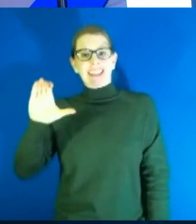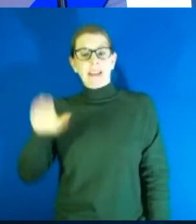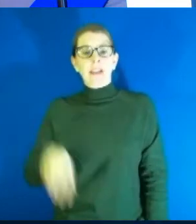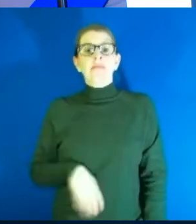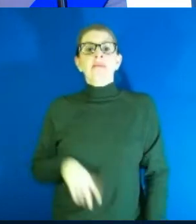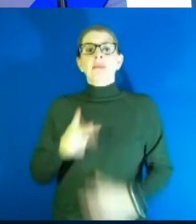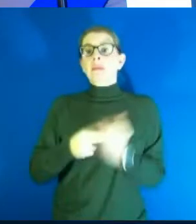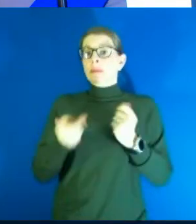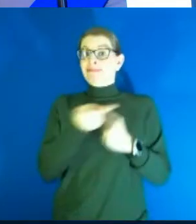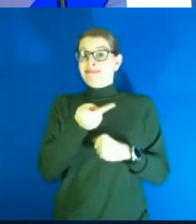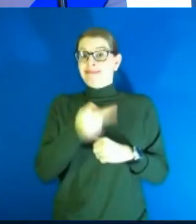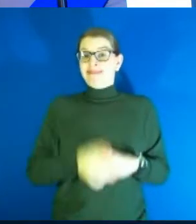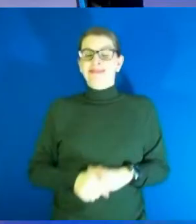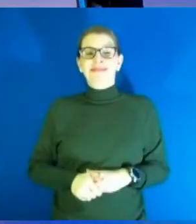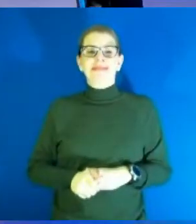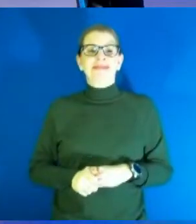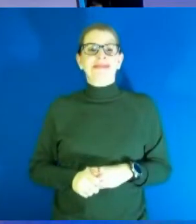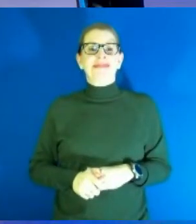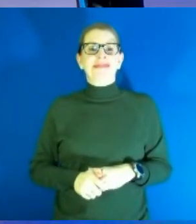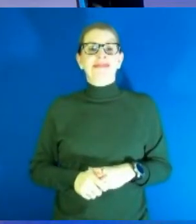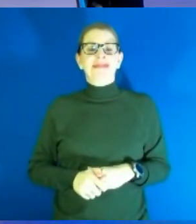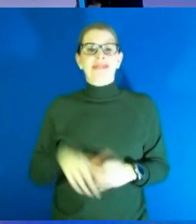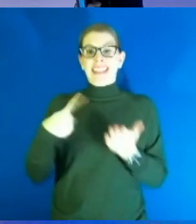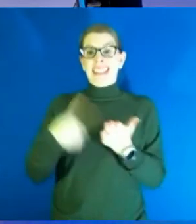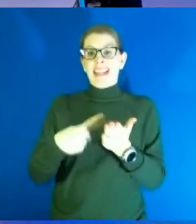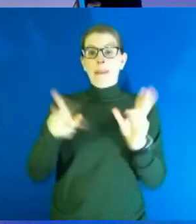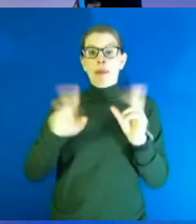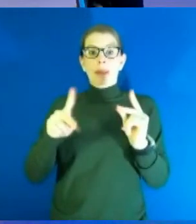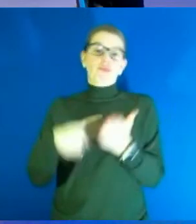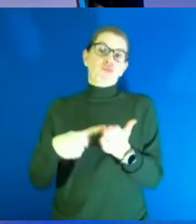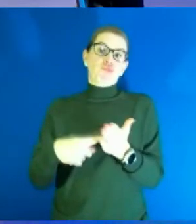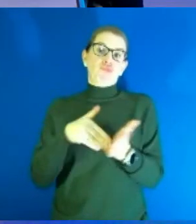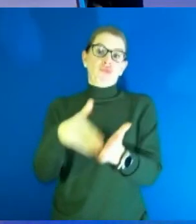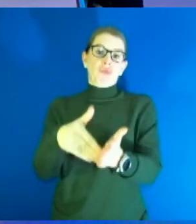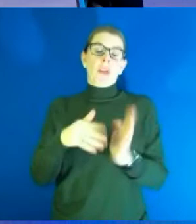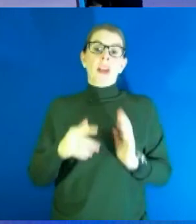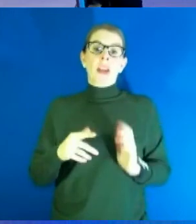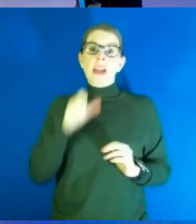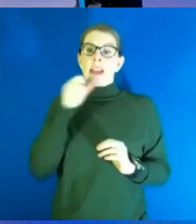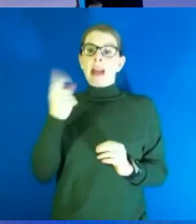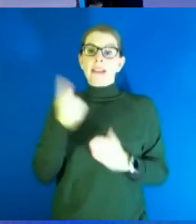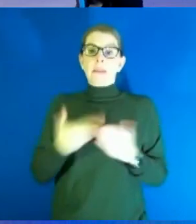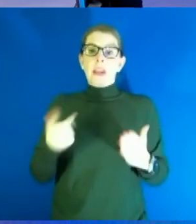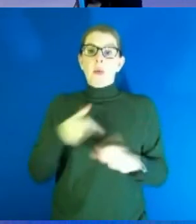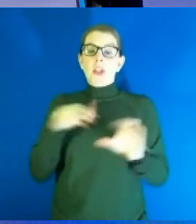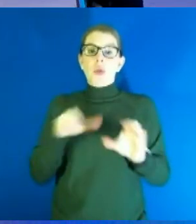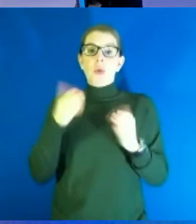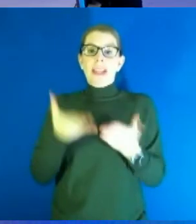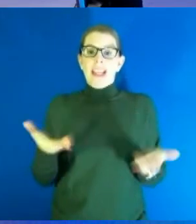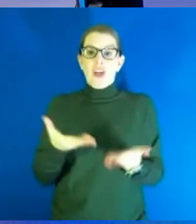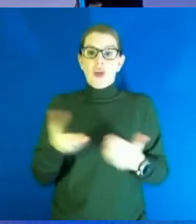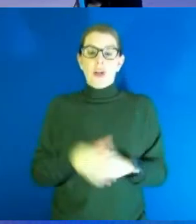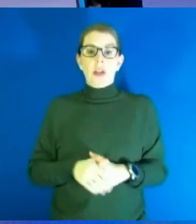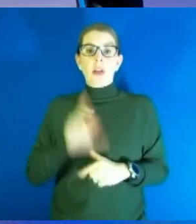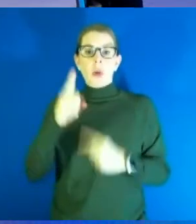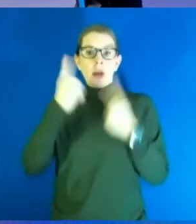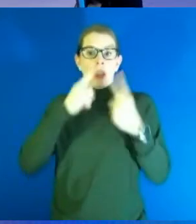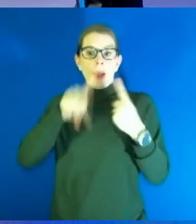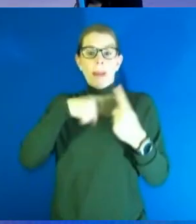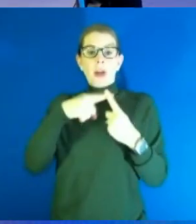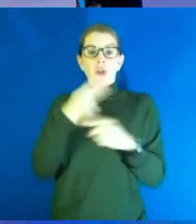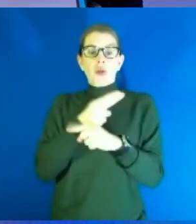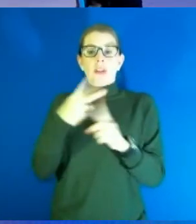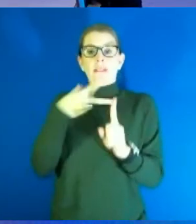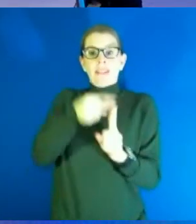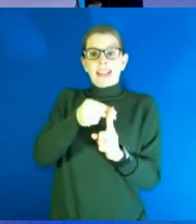you. And it is a debate that people talk about a lot, and it's not something that we do here. But what are your thoughts on using vaccination status